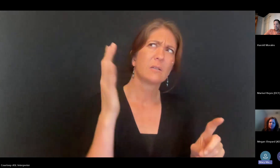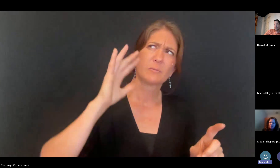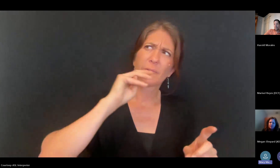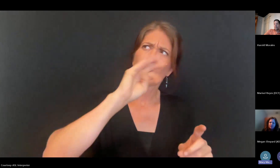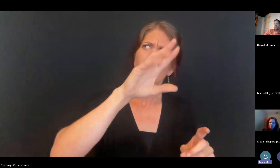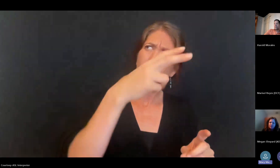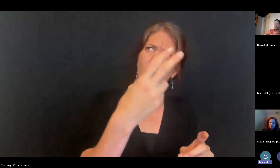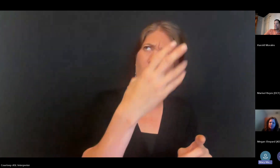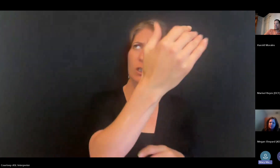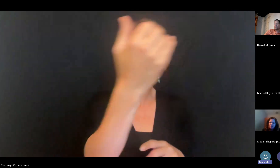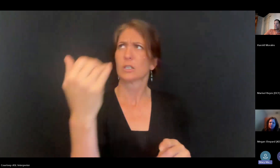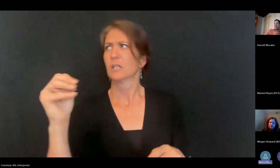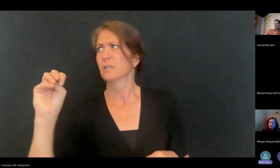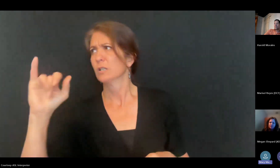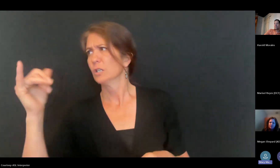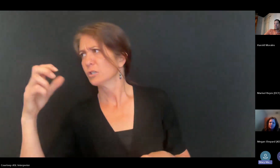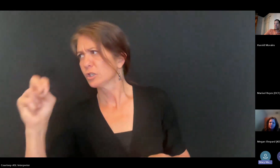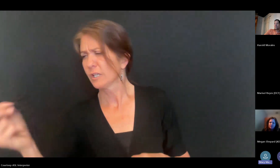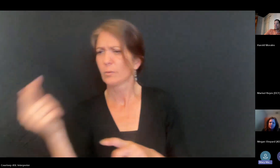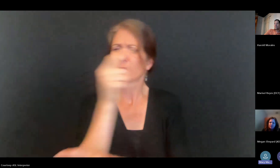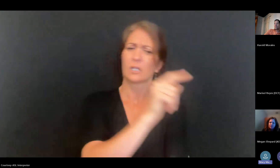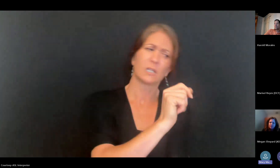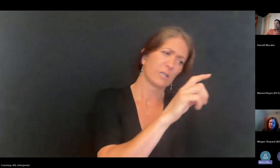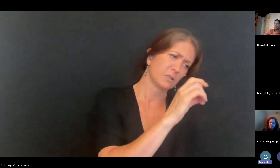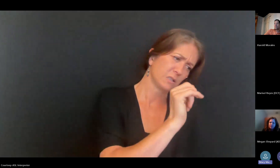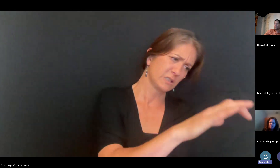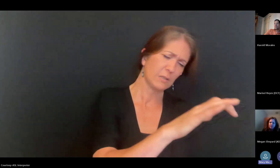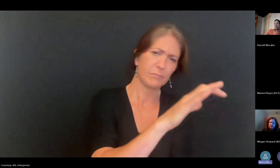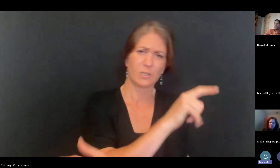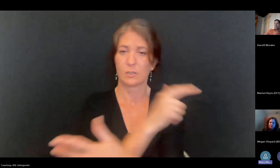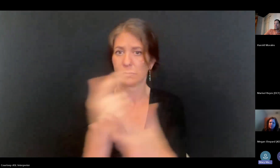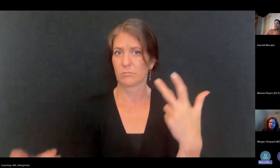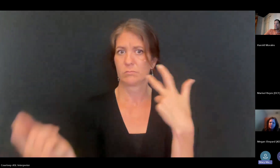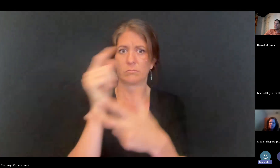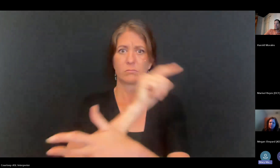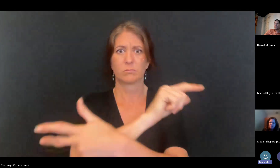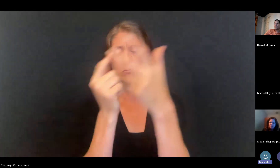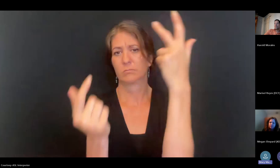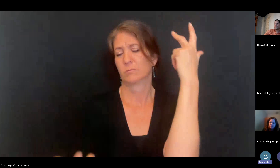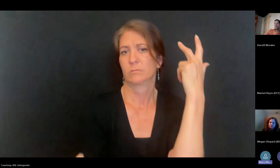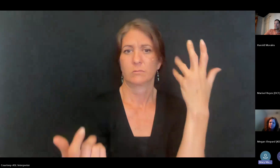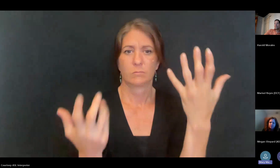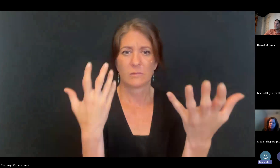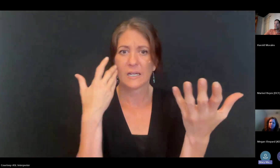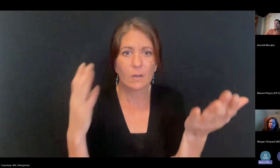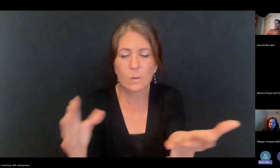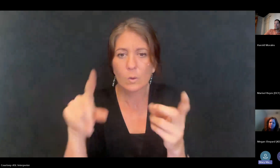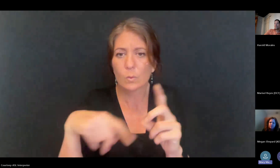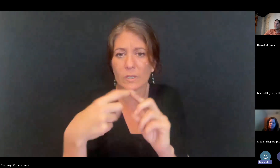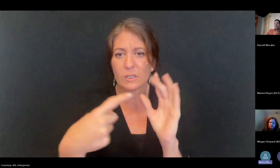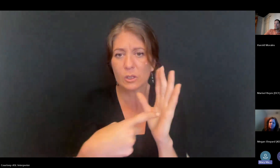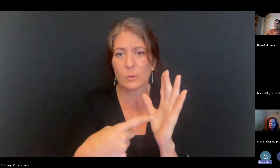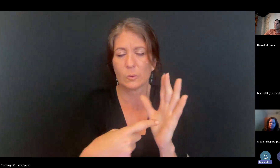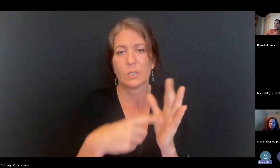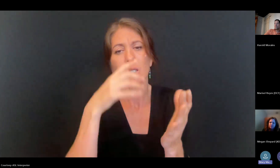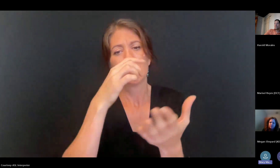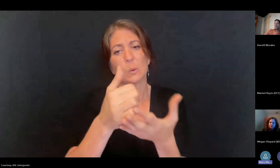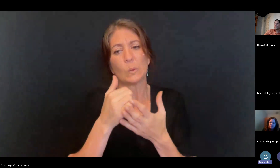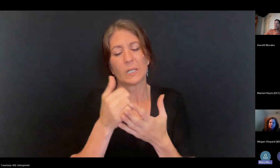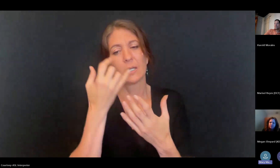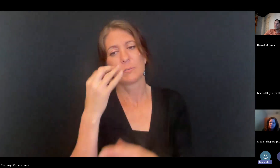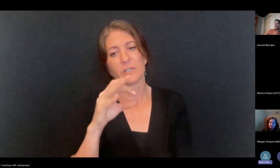January, then they came out in December. So it's kind of a moving target here, and it would be helpful if Maximus